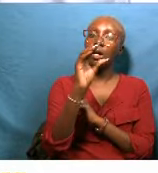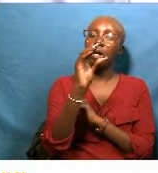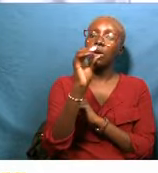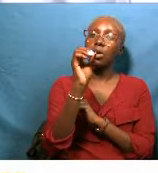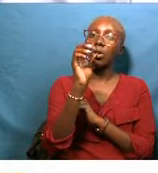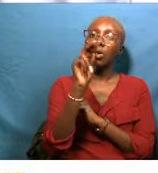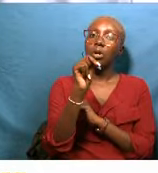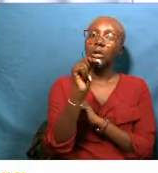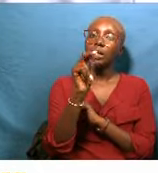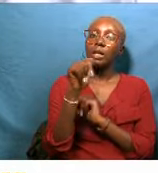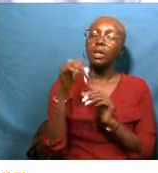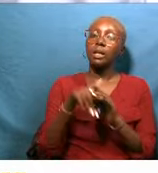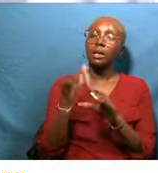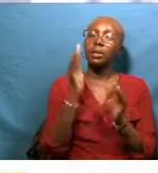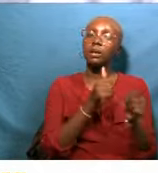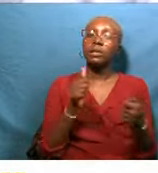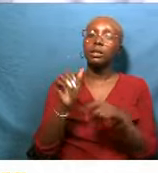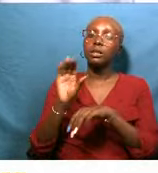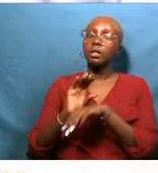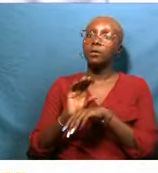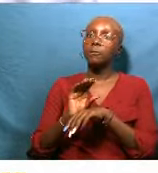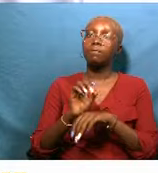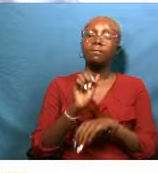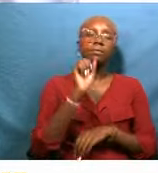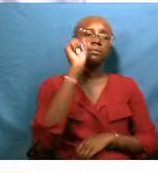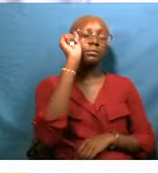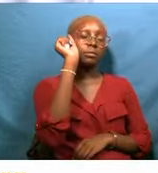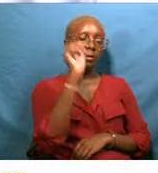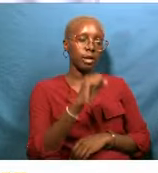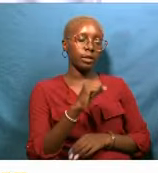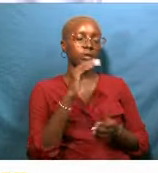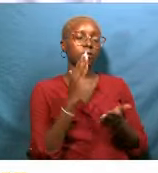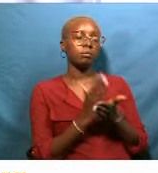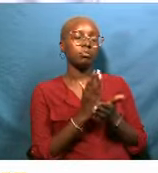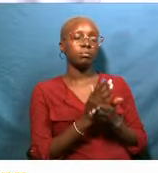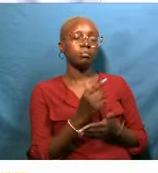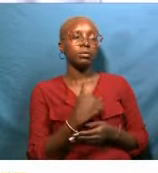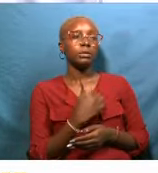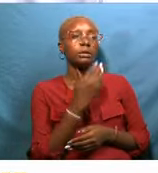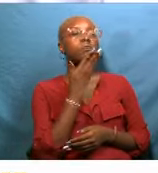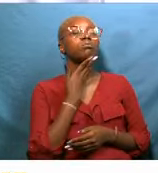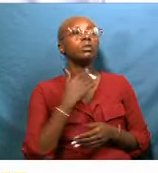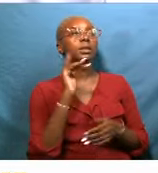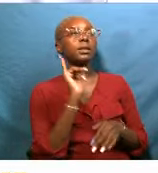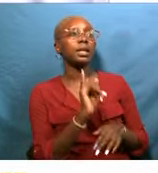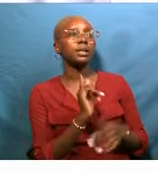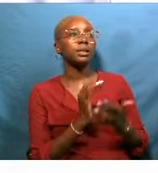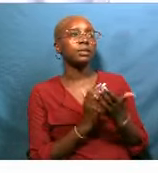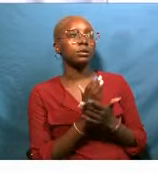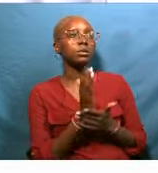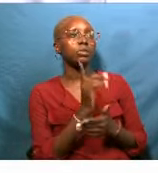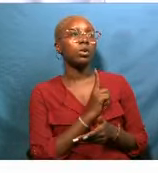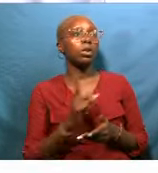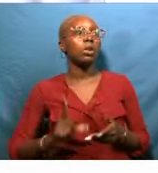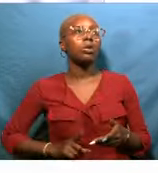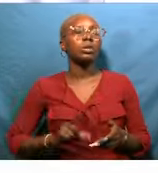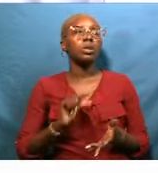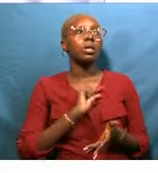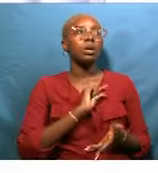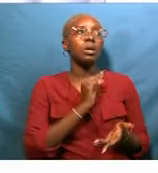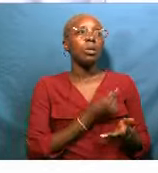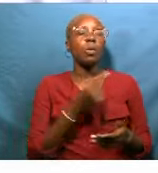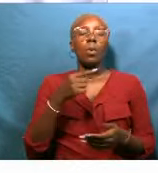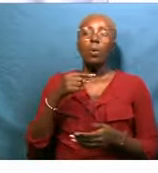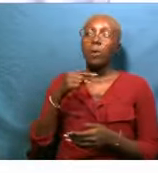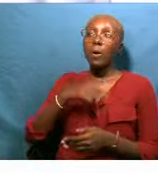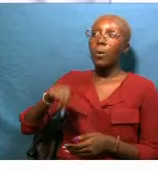Archdeaconry? Yes, your grace, that is my wish by God's grace. We give glory to